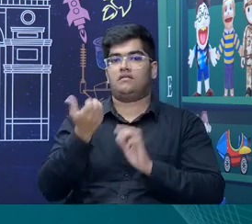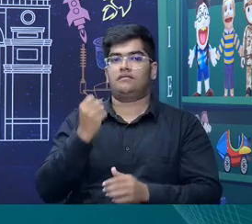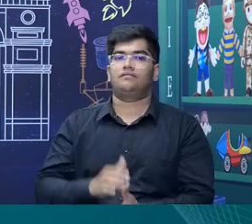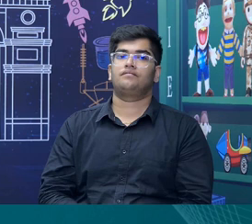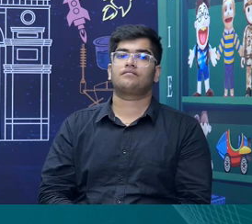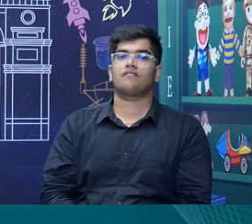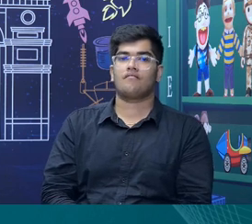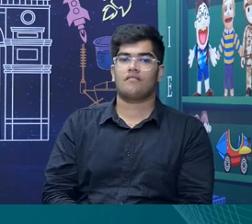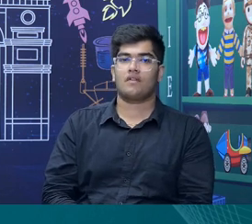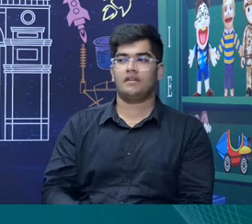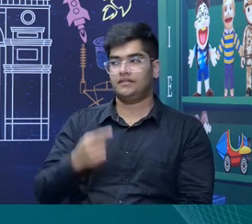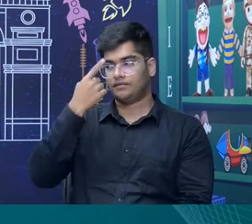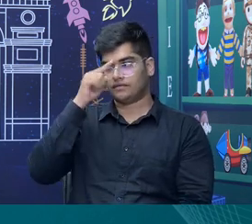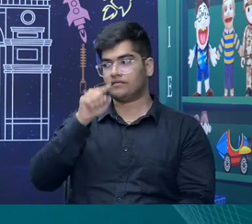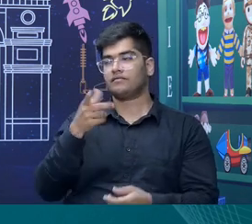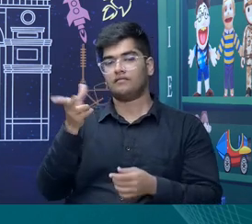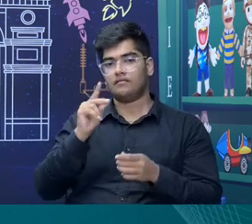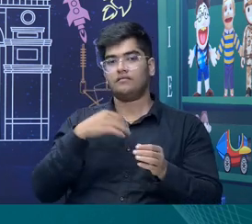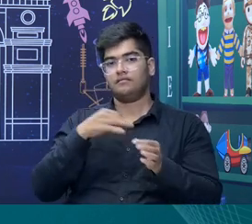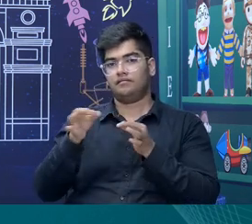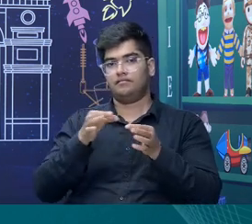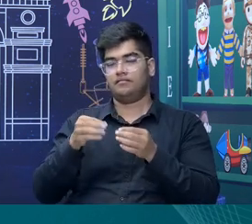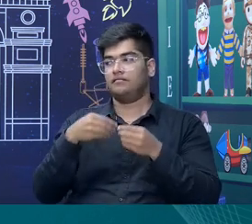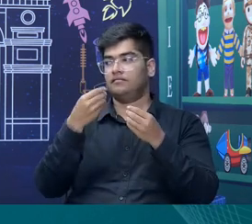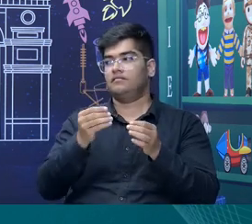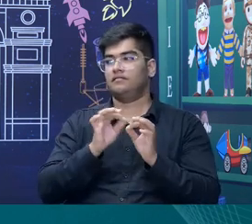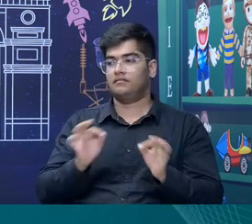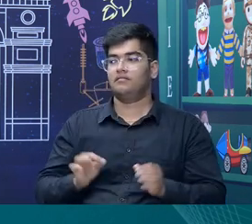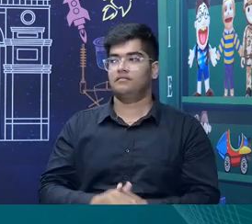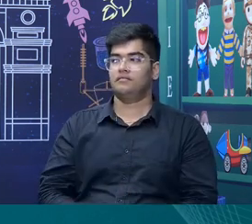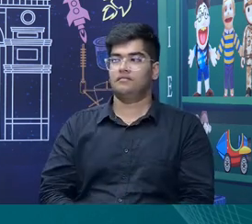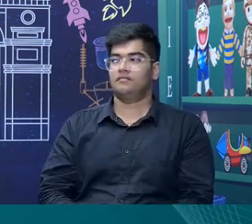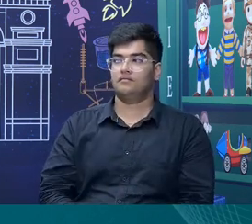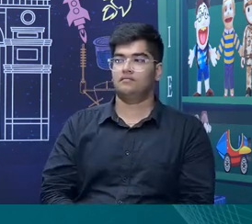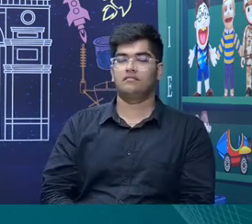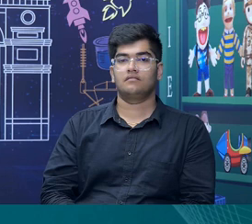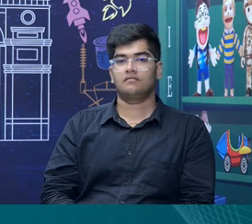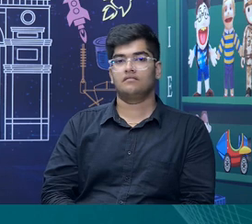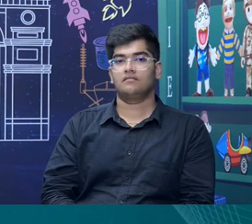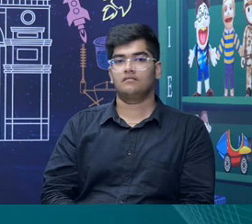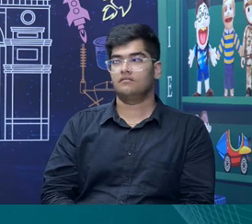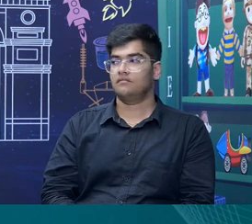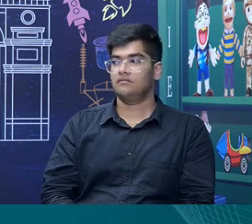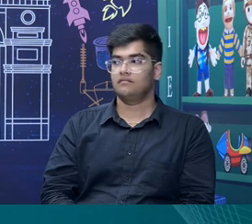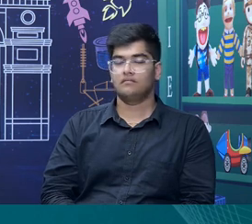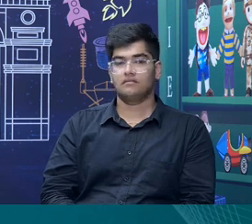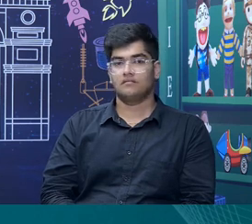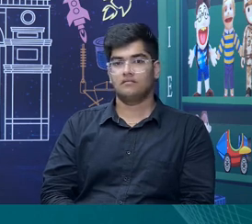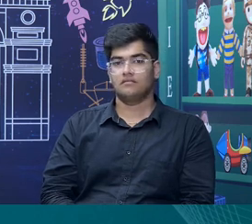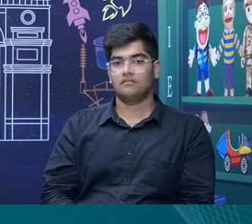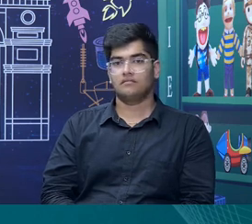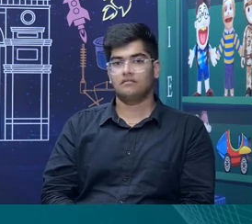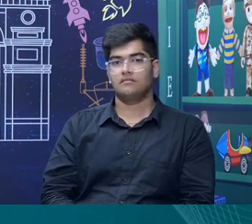again for this thing simple example activity could be we can say that is